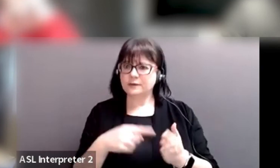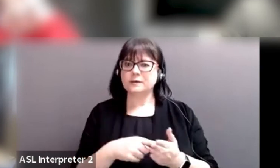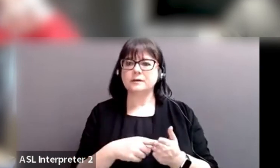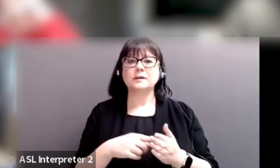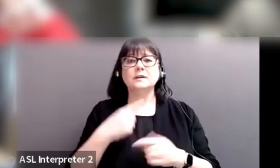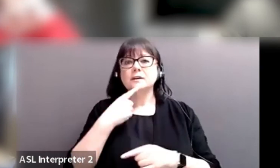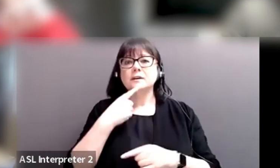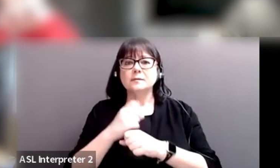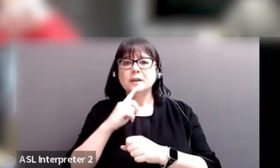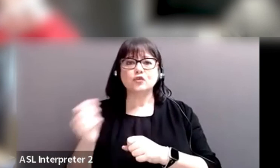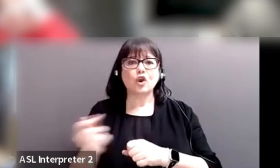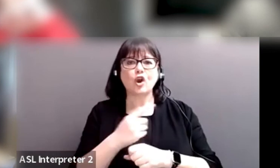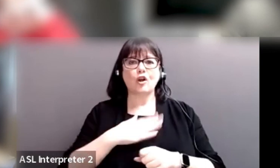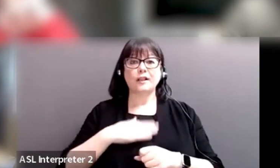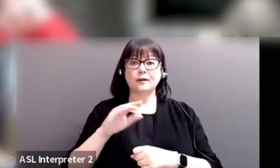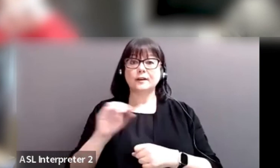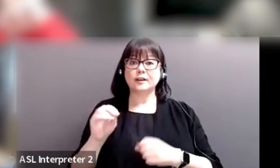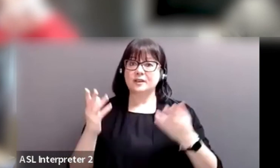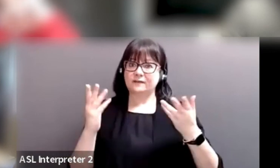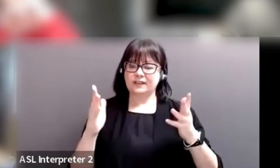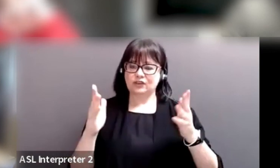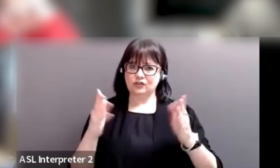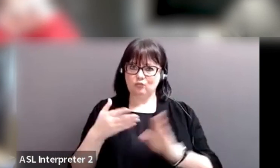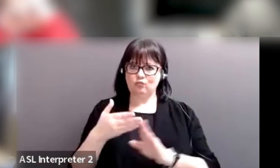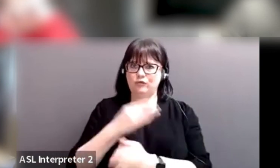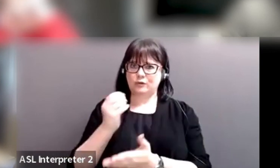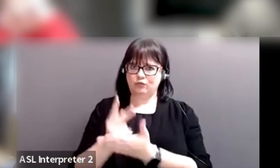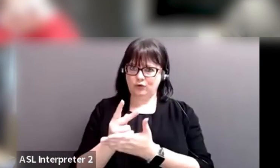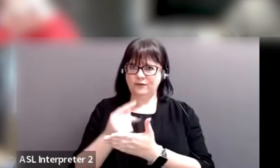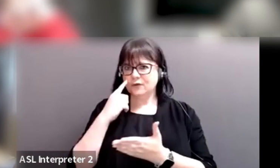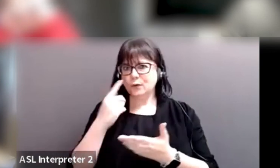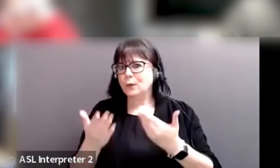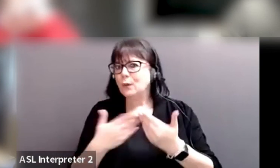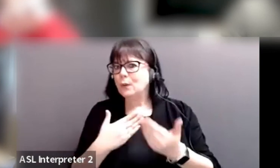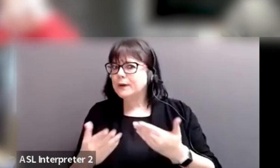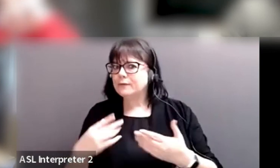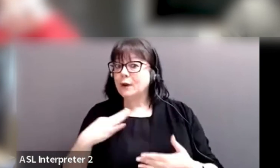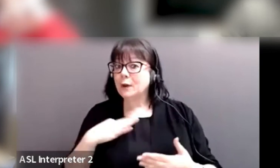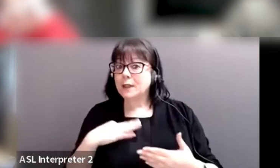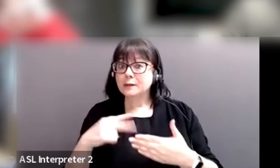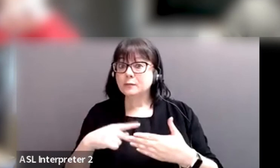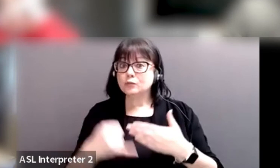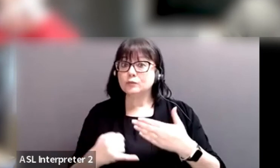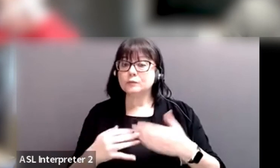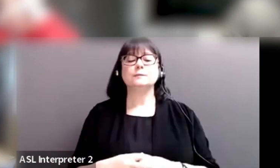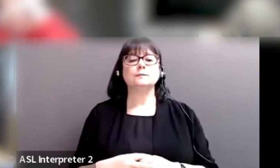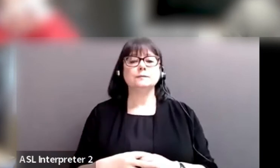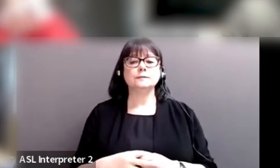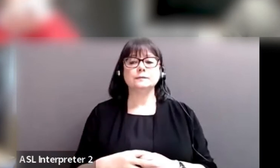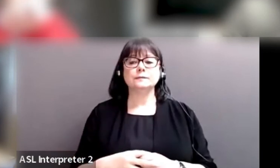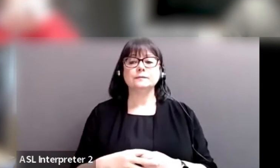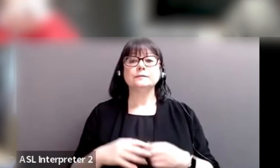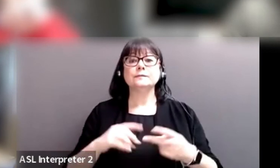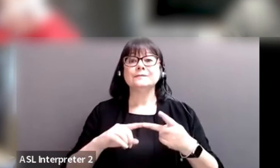companies pre-approved on the projects, the eligible projects that they're applying for. And then where we do see some drop off would be after at